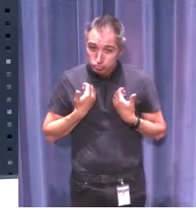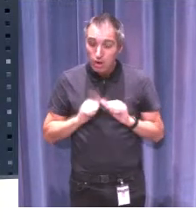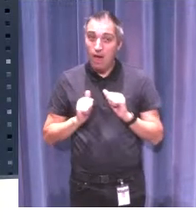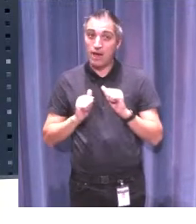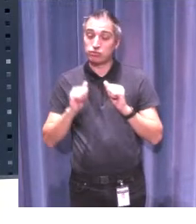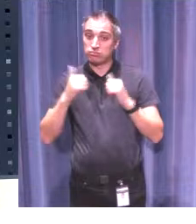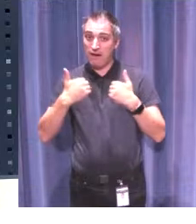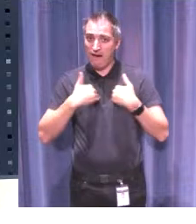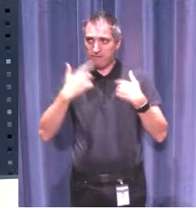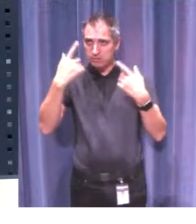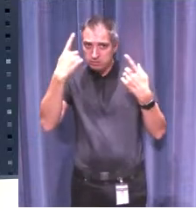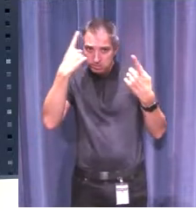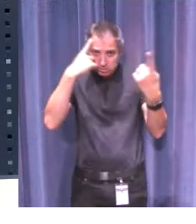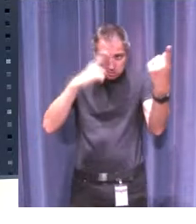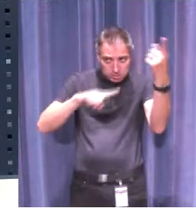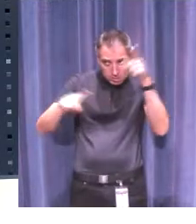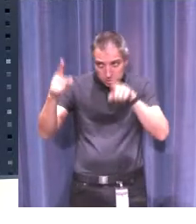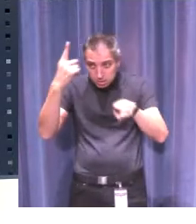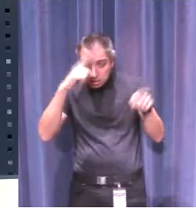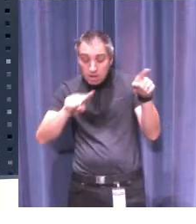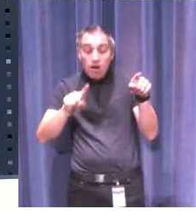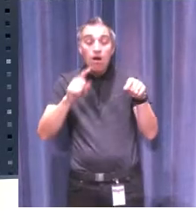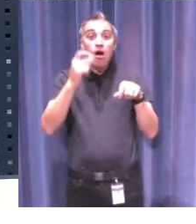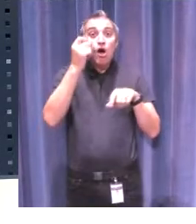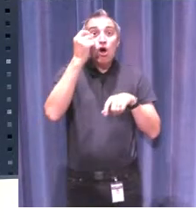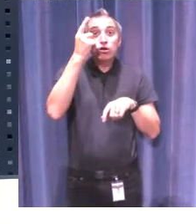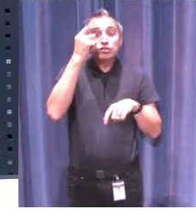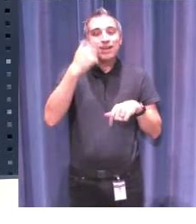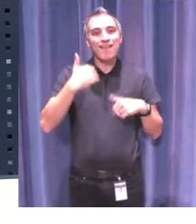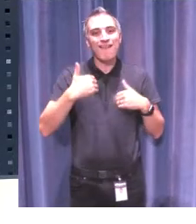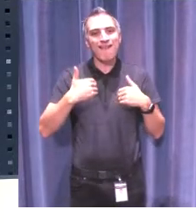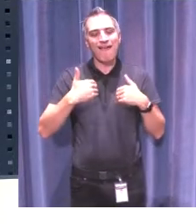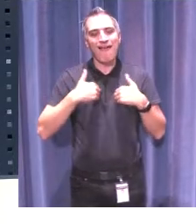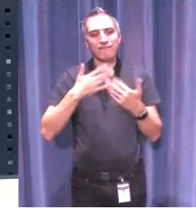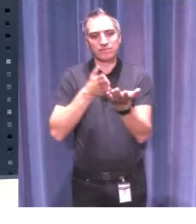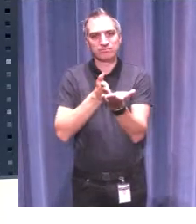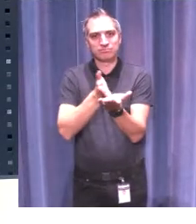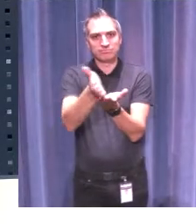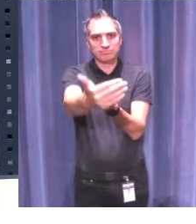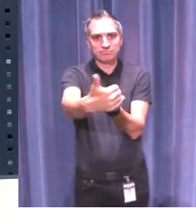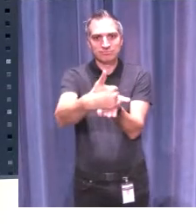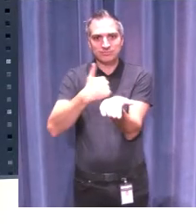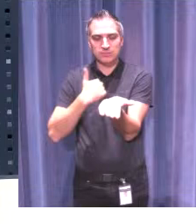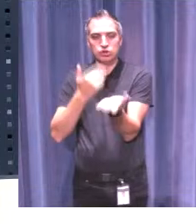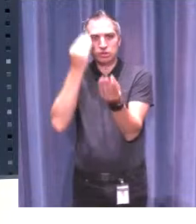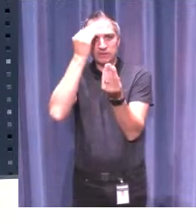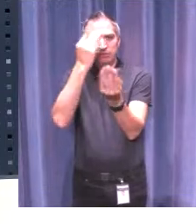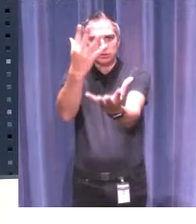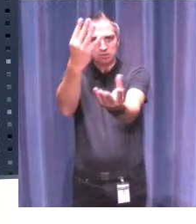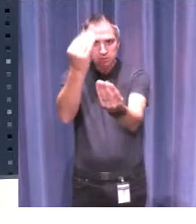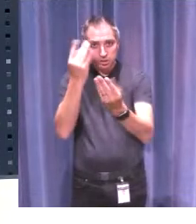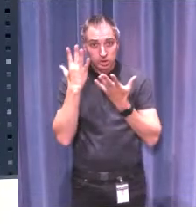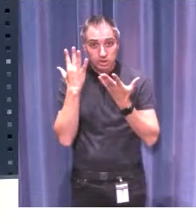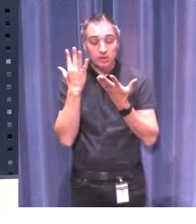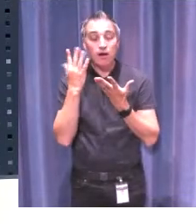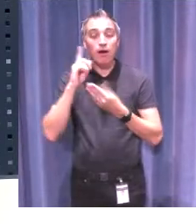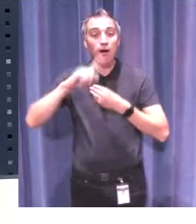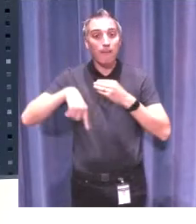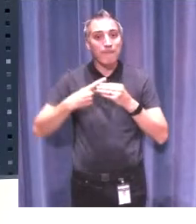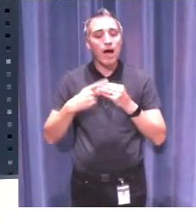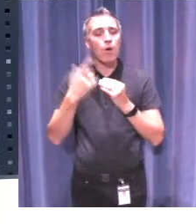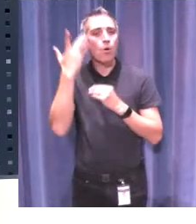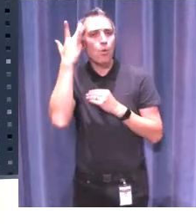sure there's transparency around the decisions that you're making, and being,